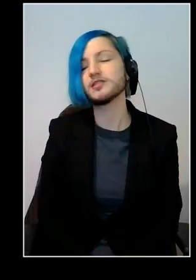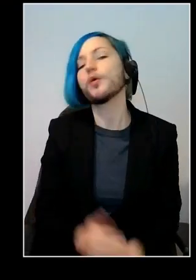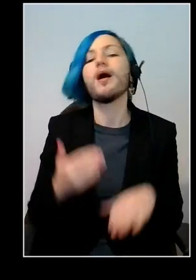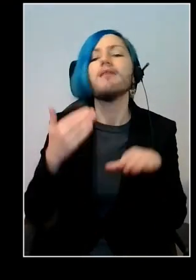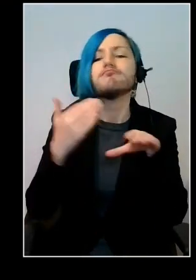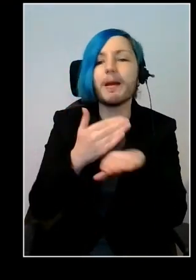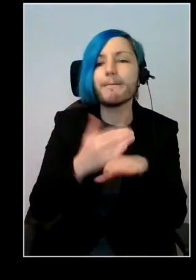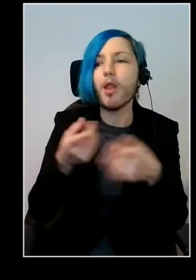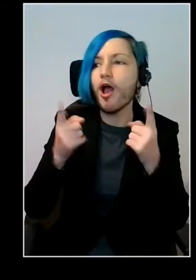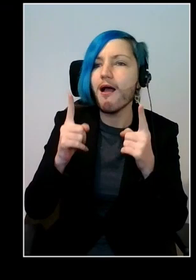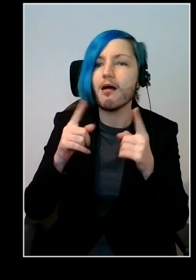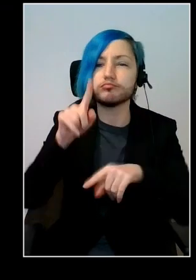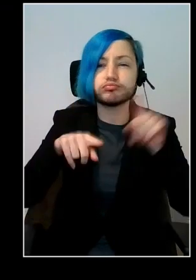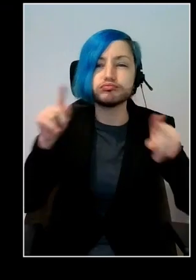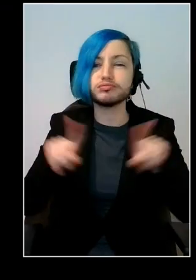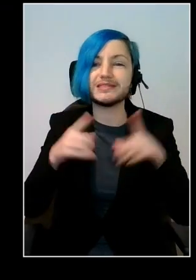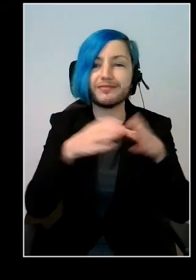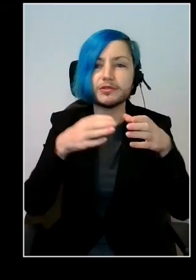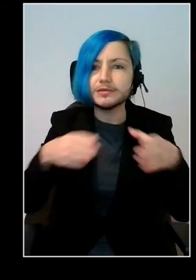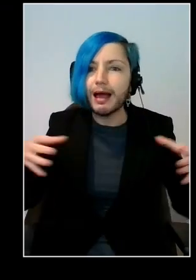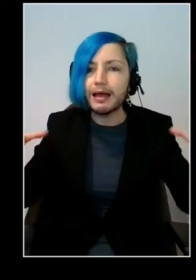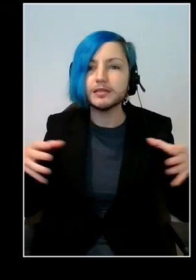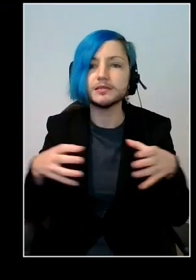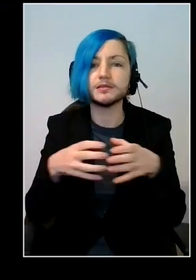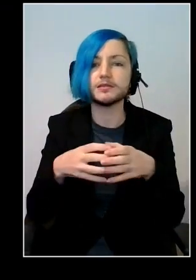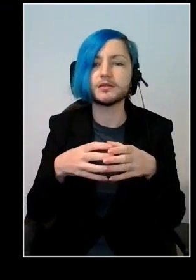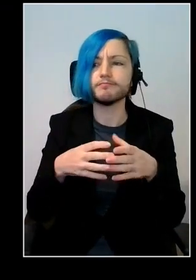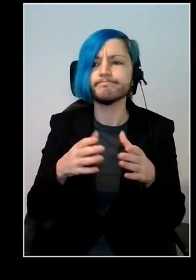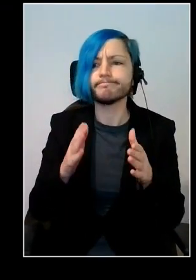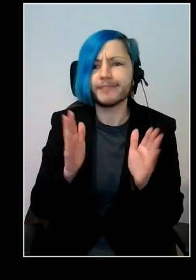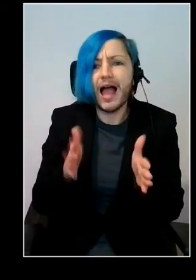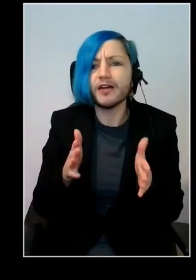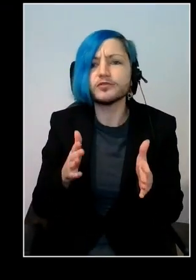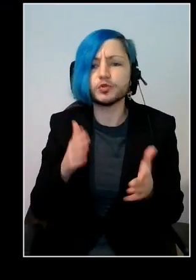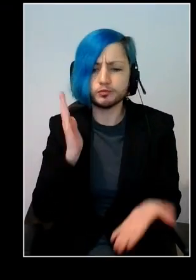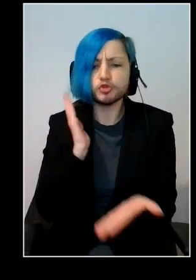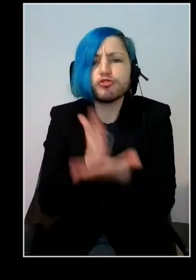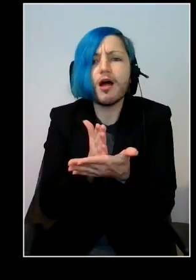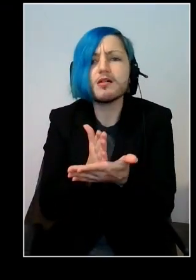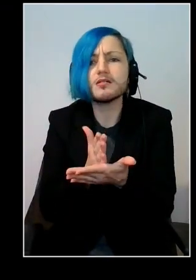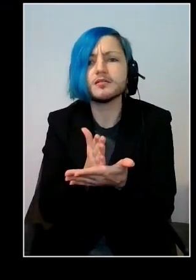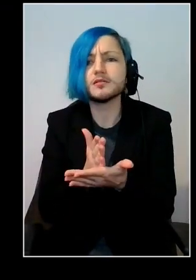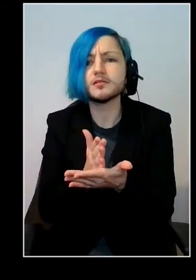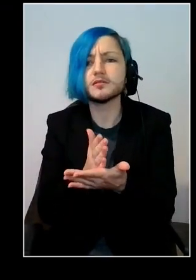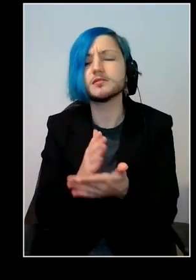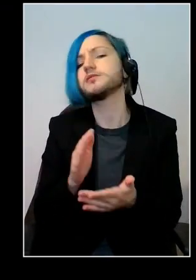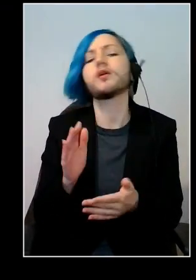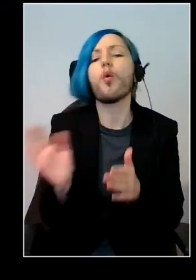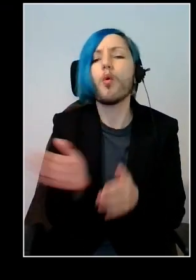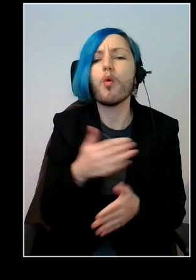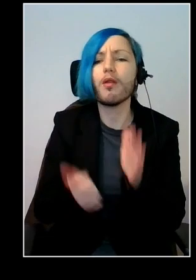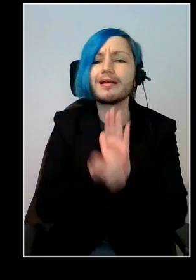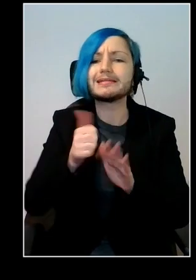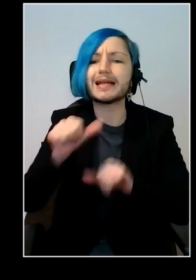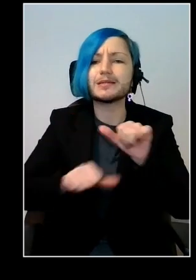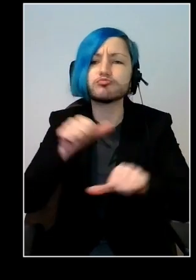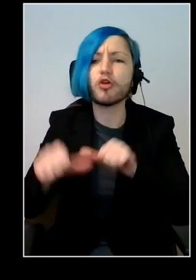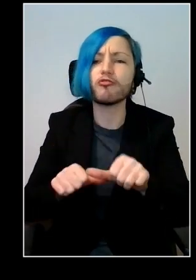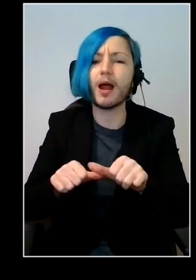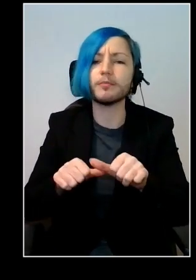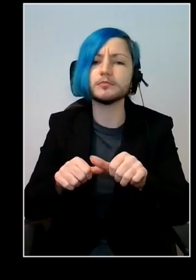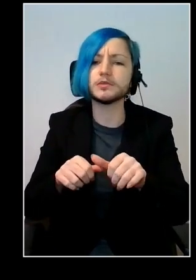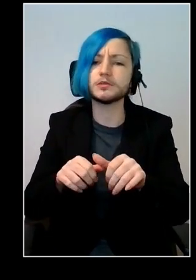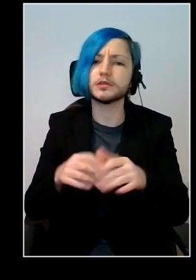have confidence in the rigour, resilience and integrity of all the skills programs and